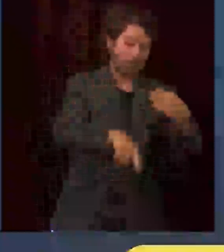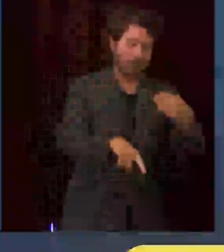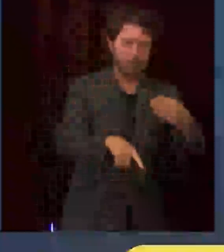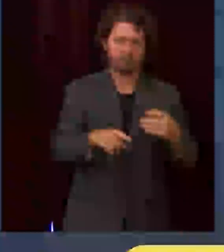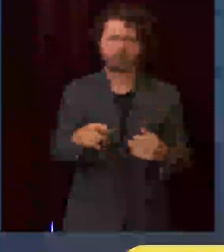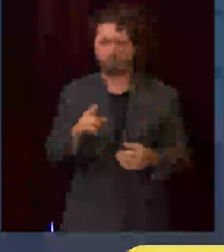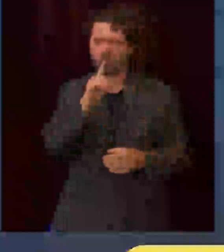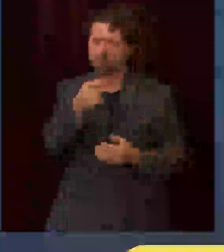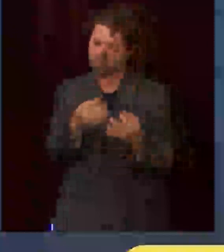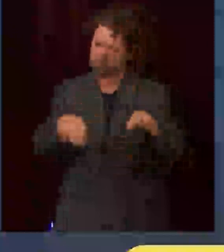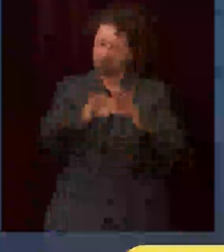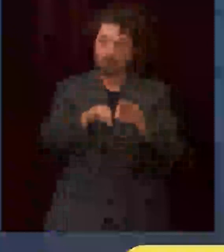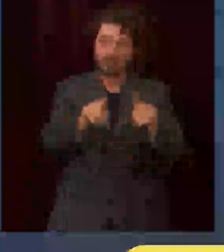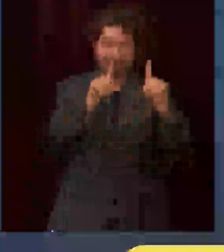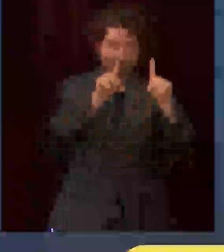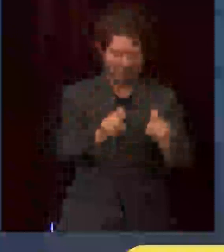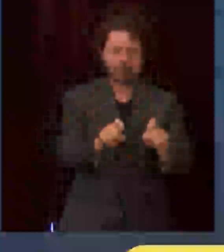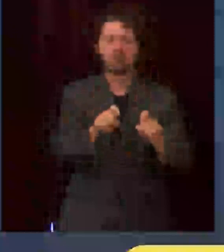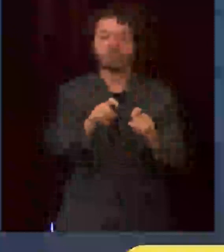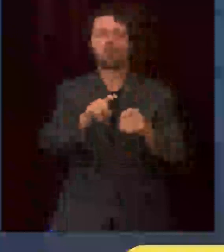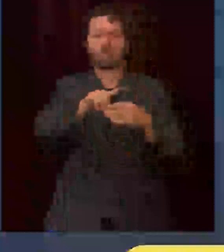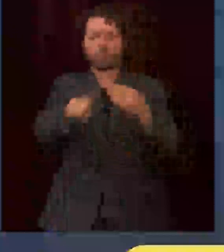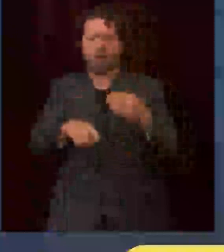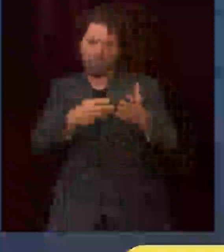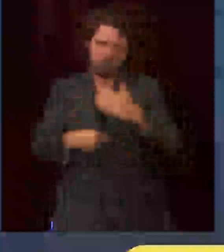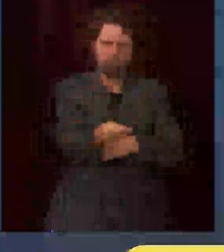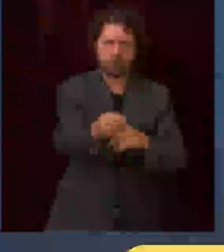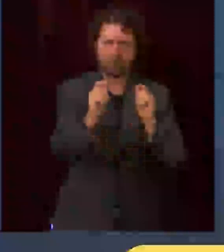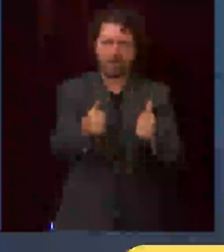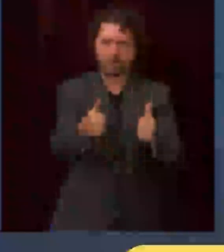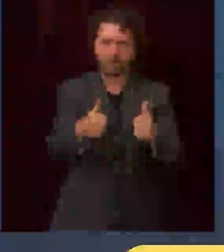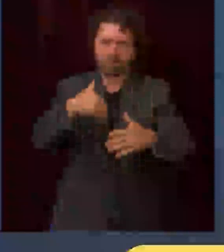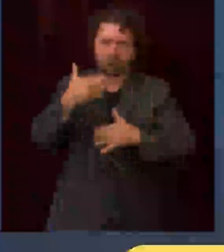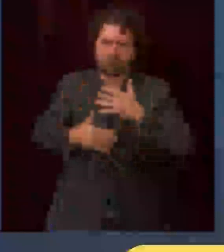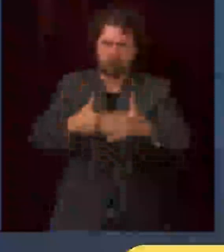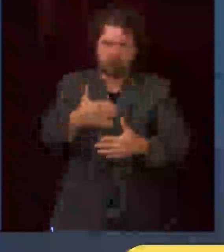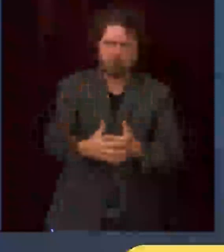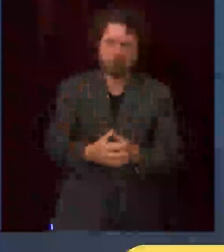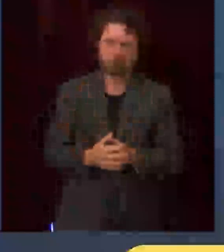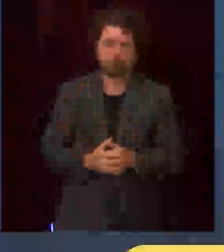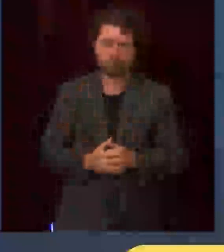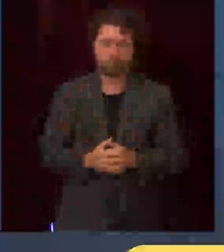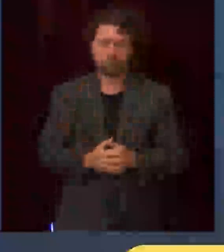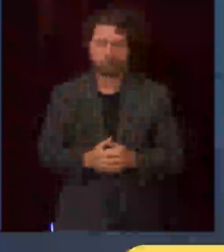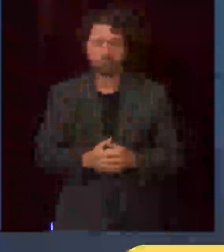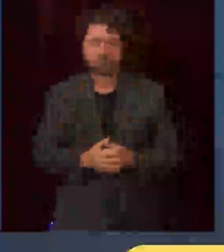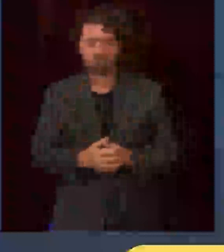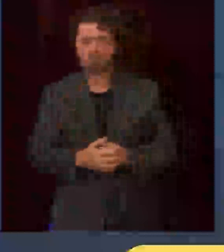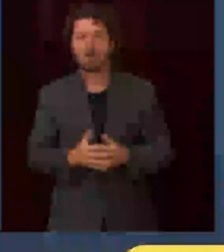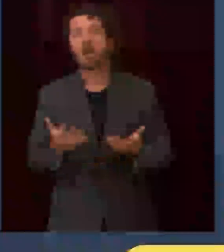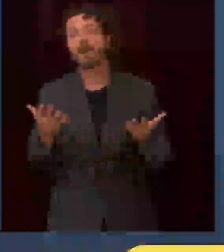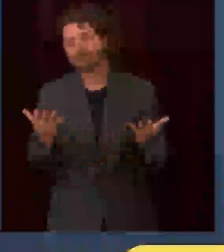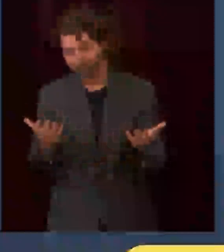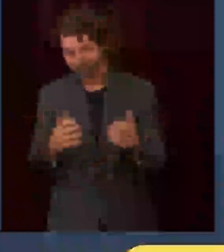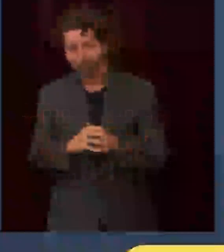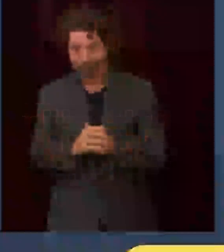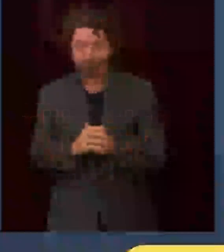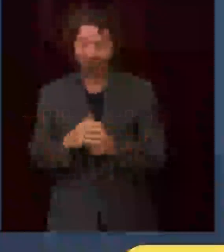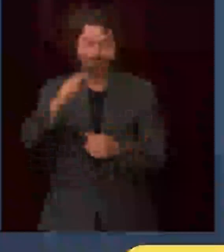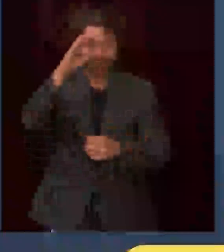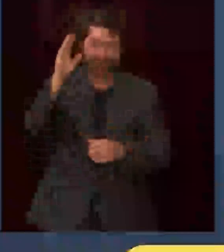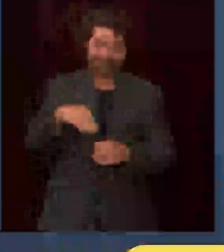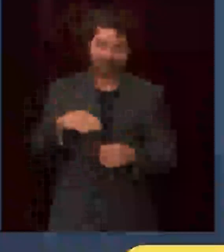have symptoms. So this timeliness of getting this testing results is very, very important. Fortunately, we've been able to increase our